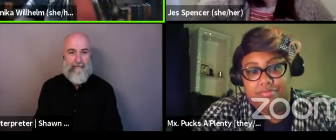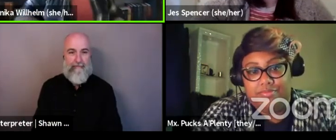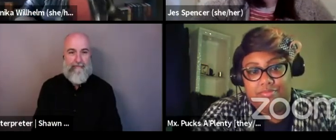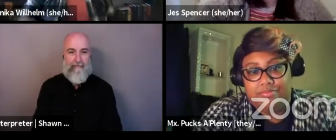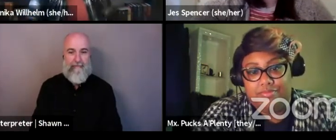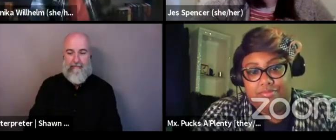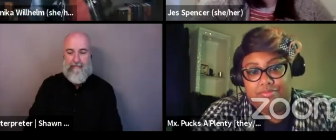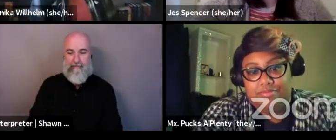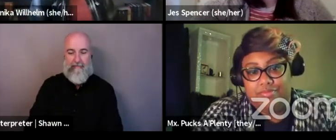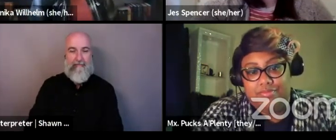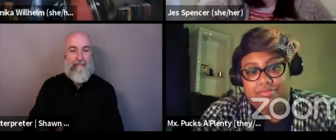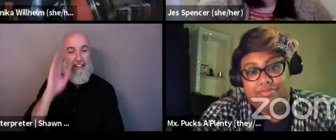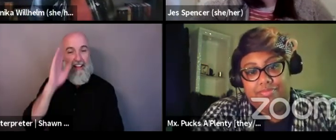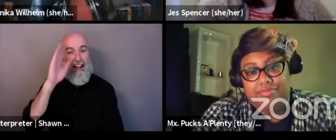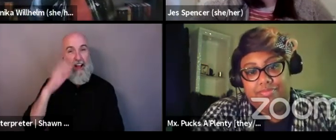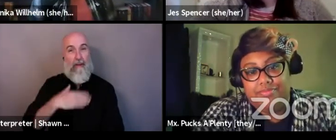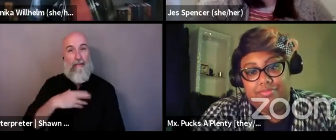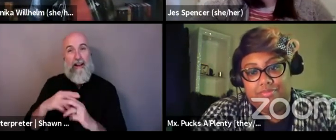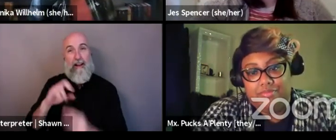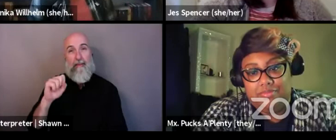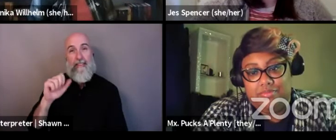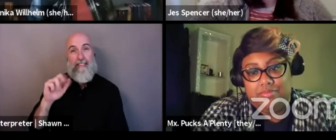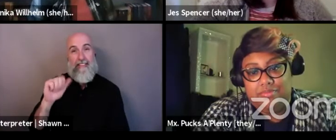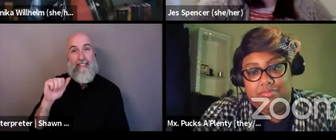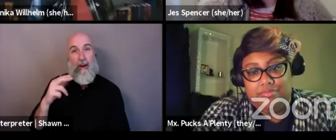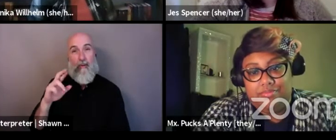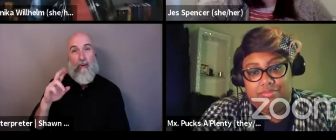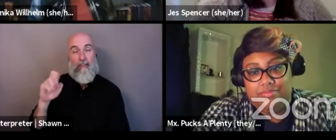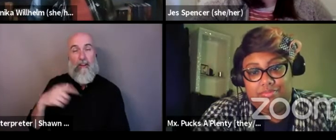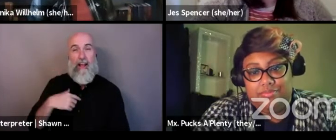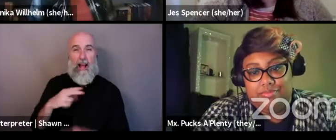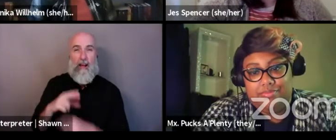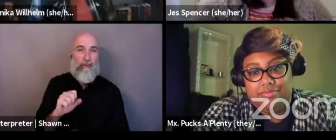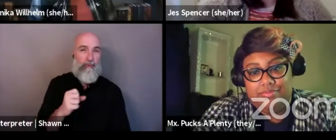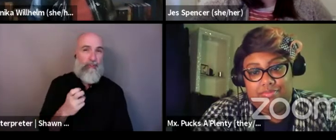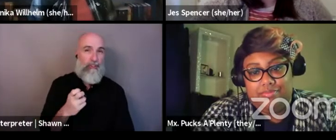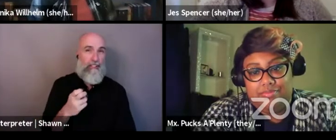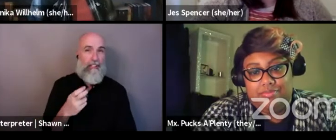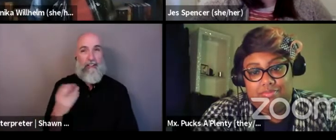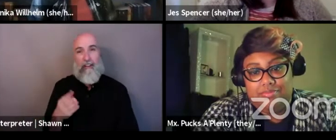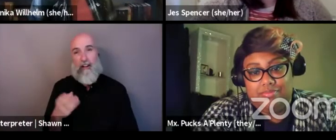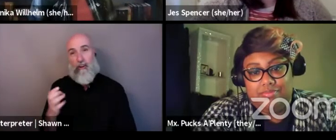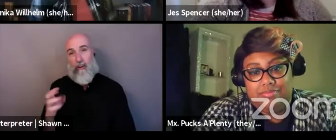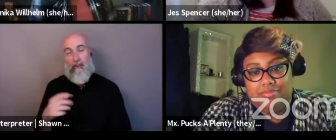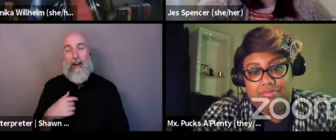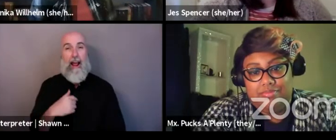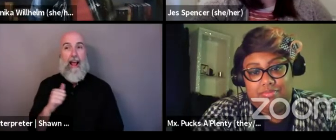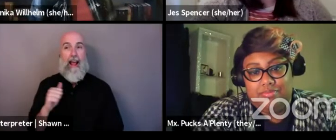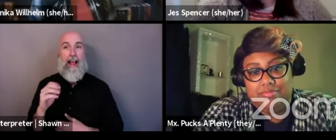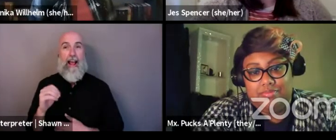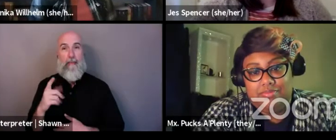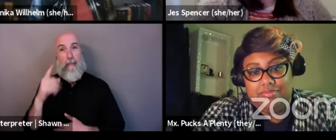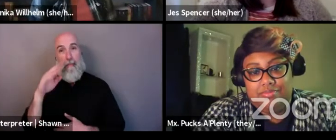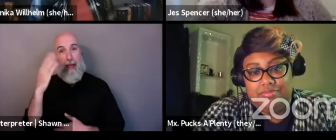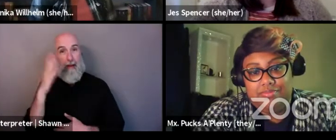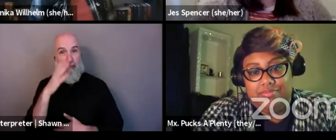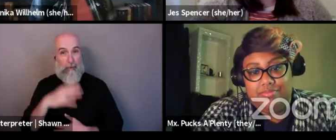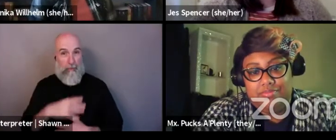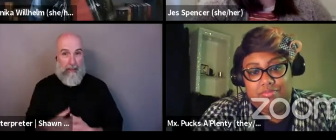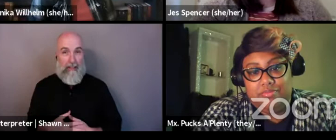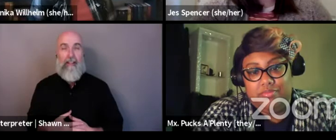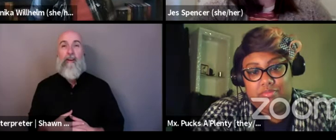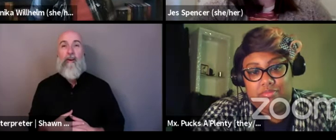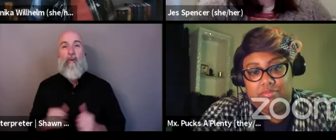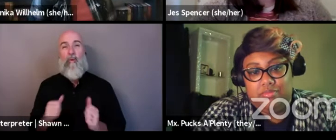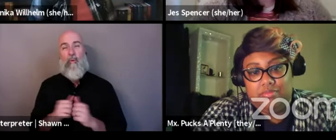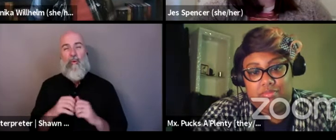Hello, my name is Sarah Russell. I use she, her pronouns. I am a black woman with